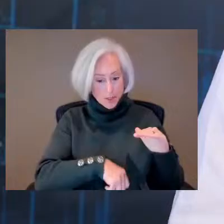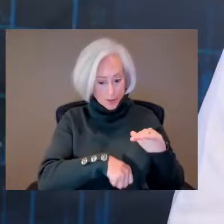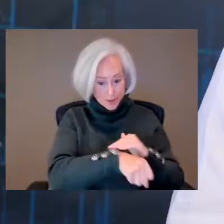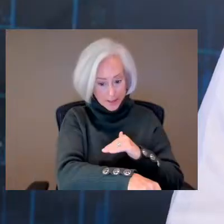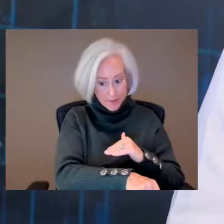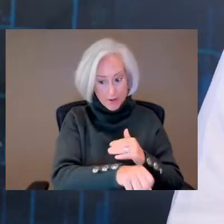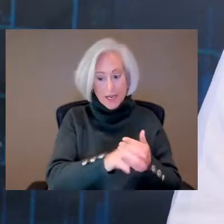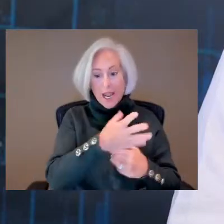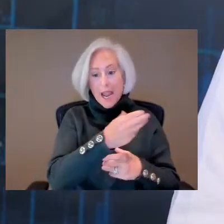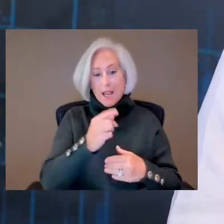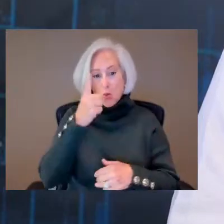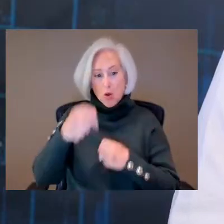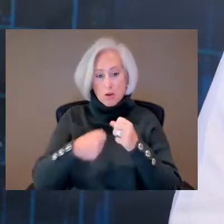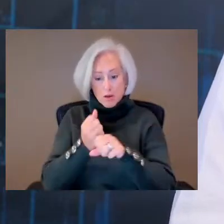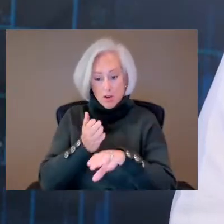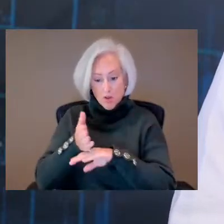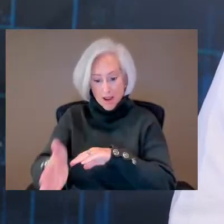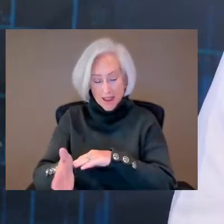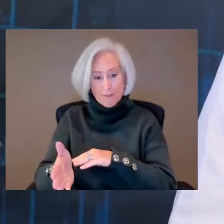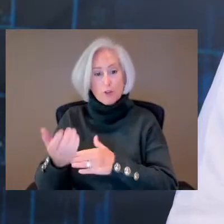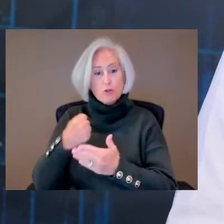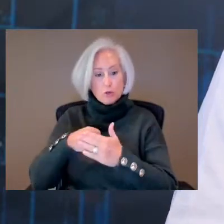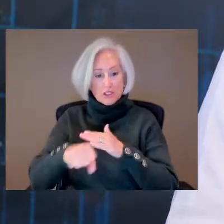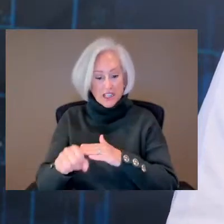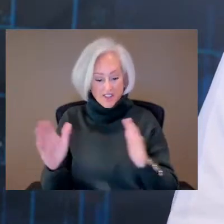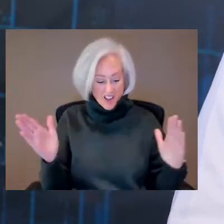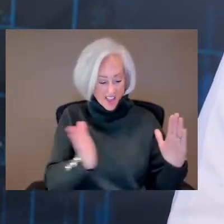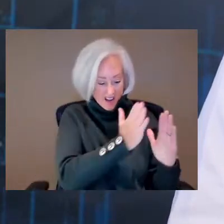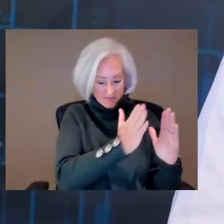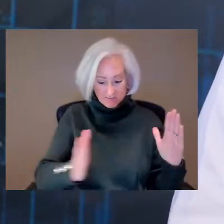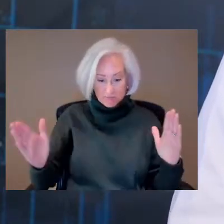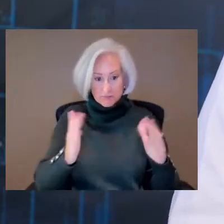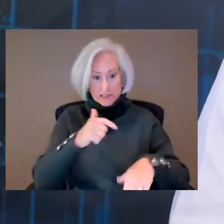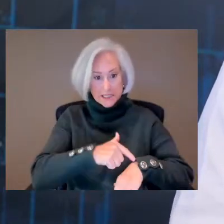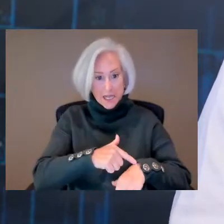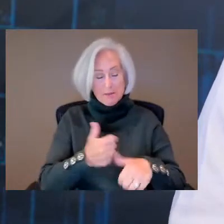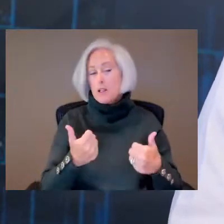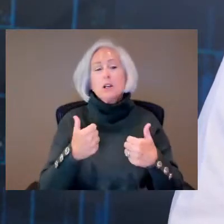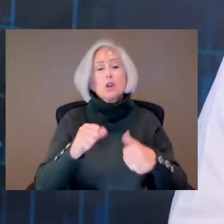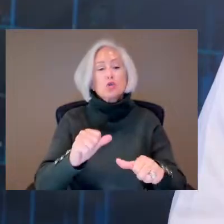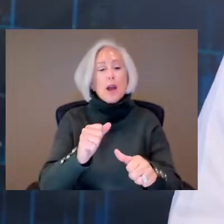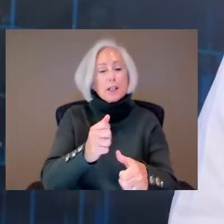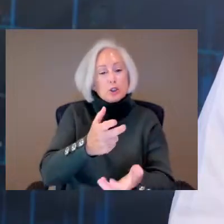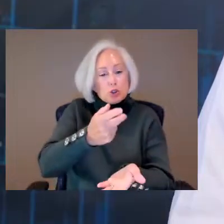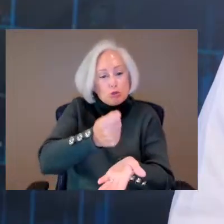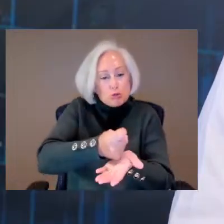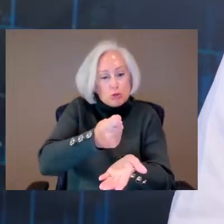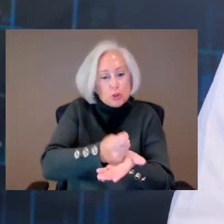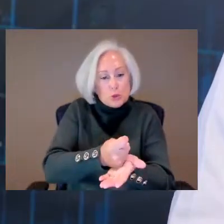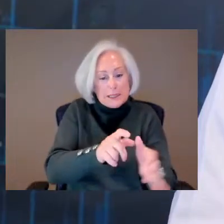treat similarly in terms of treatment options to those that aren't